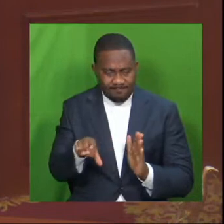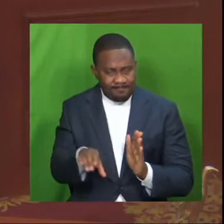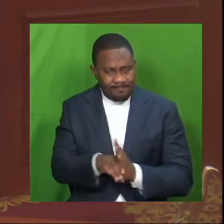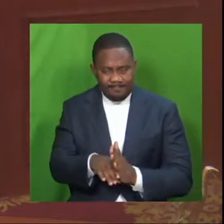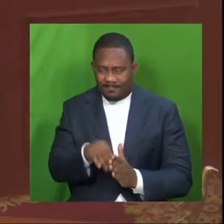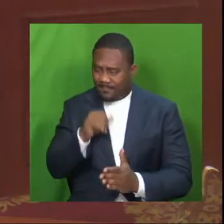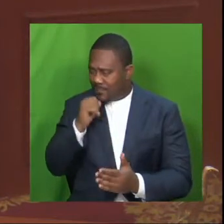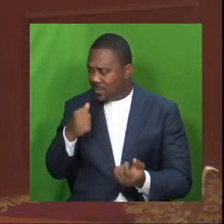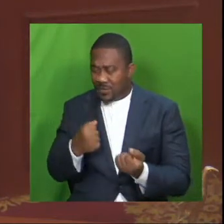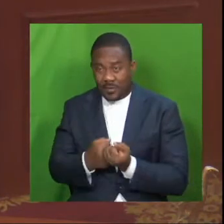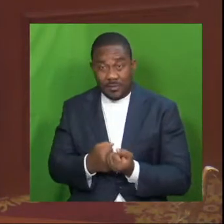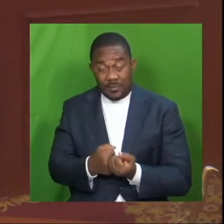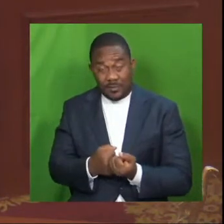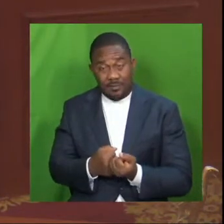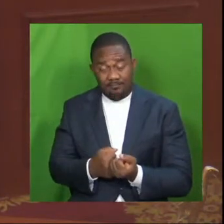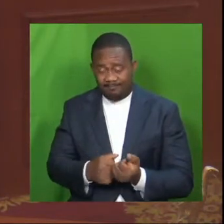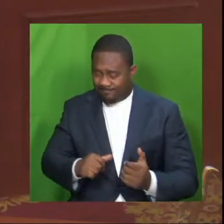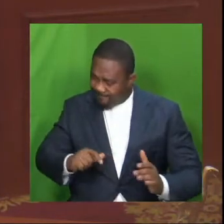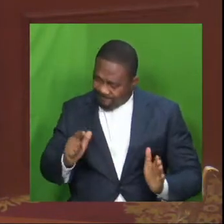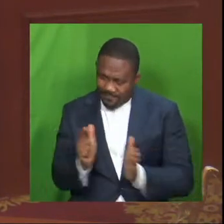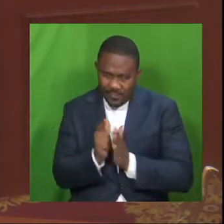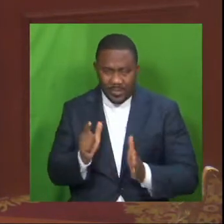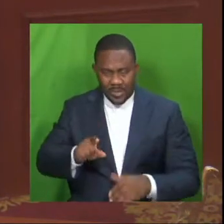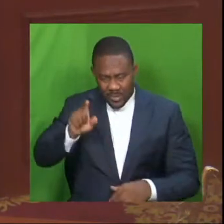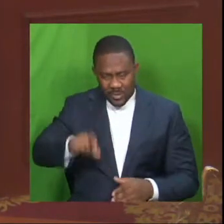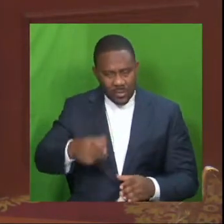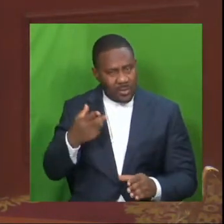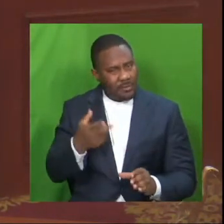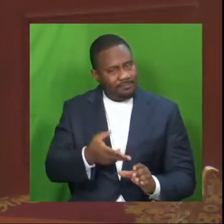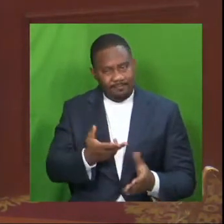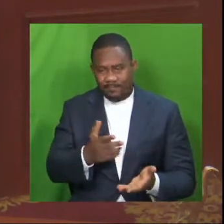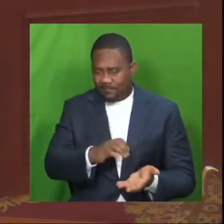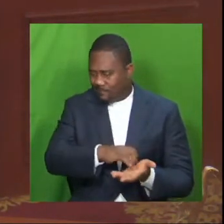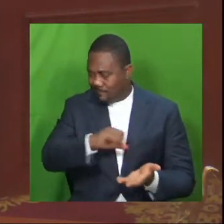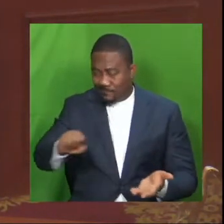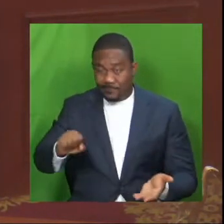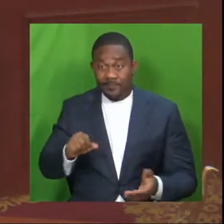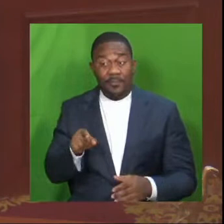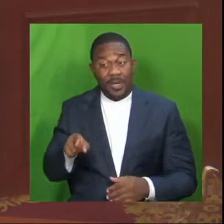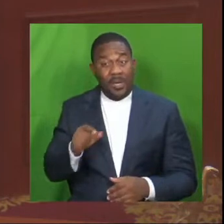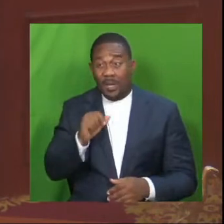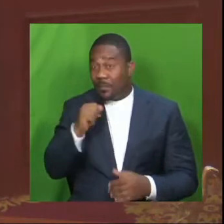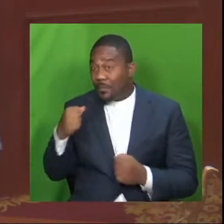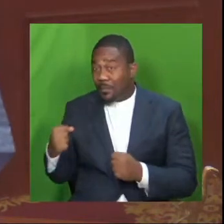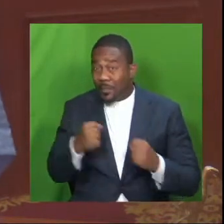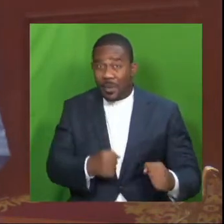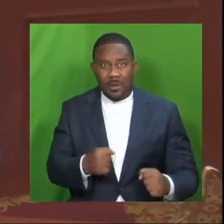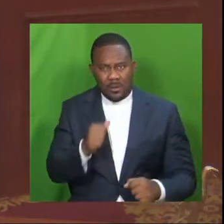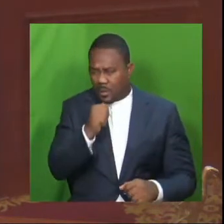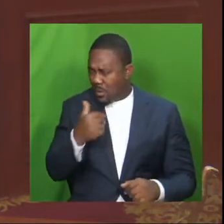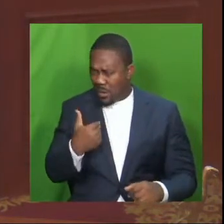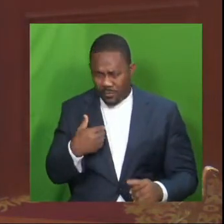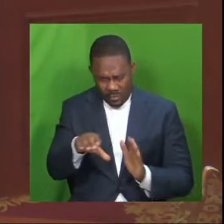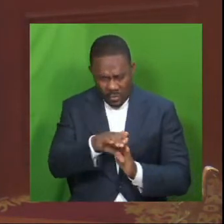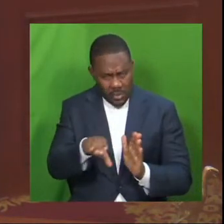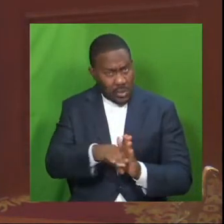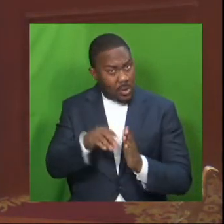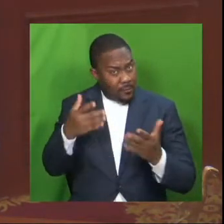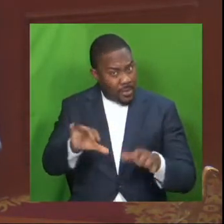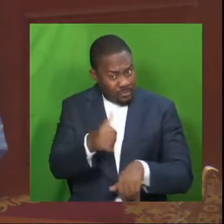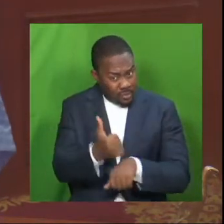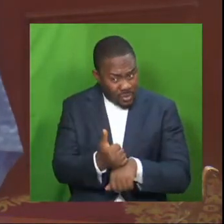illegal, and therefore he should withdraw that correspondence. He has no such power to vary what the Constitution in